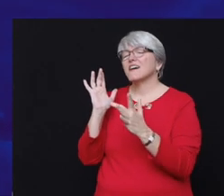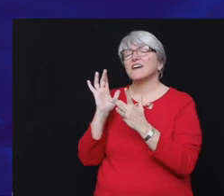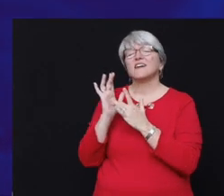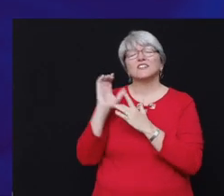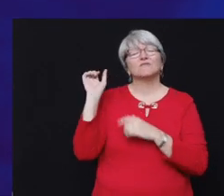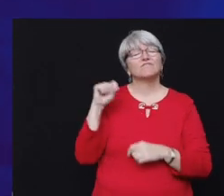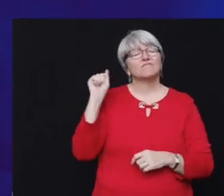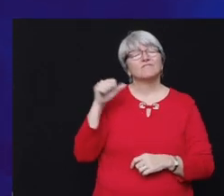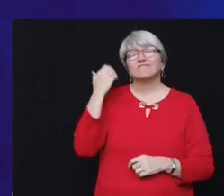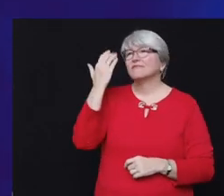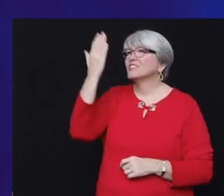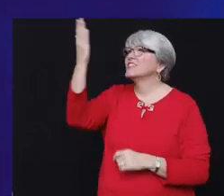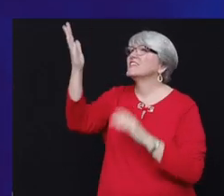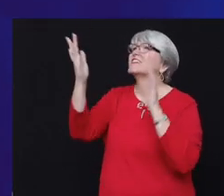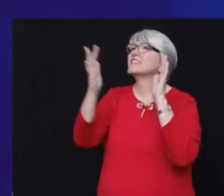Jesus.